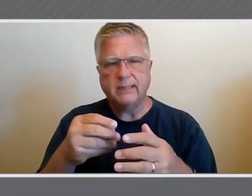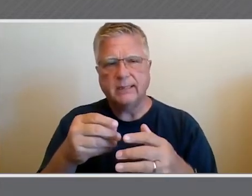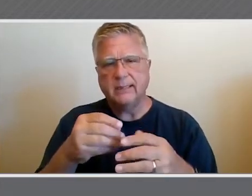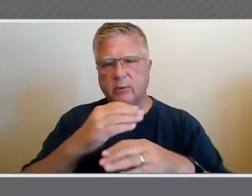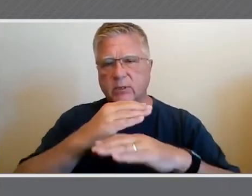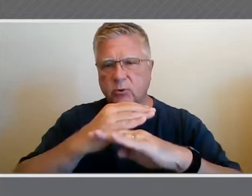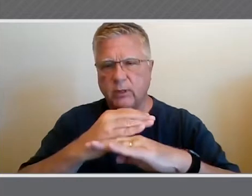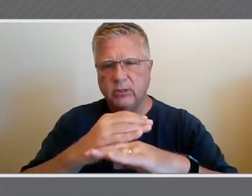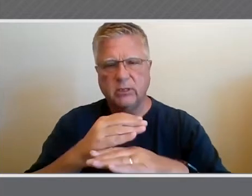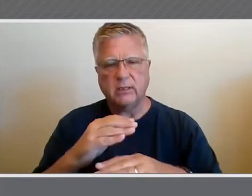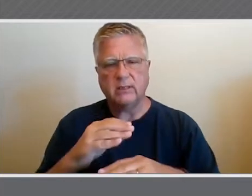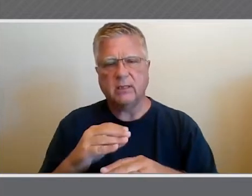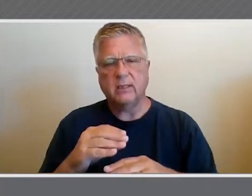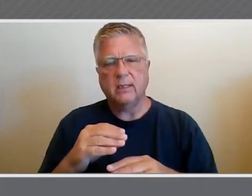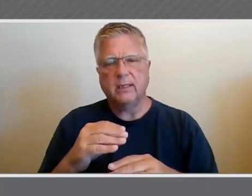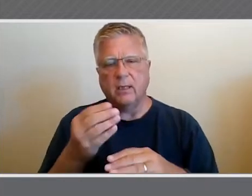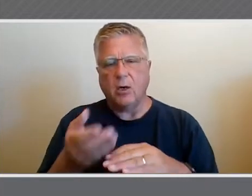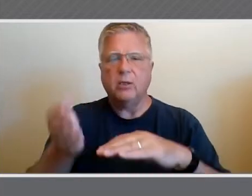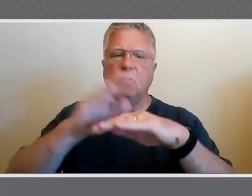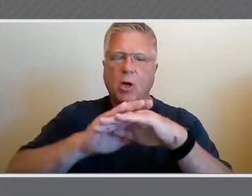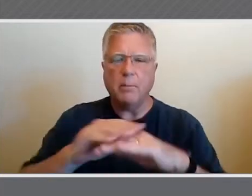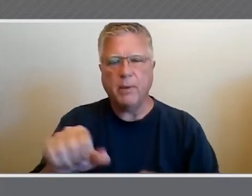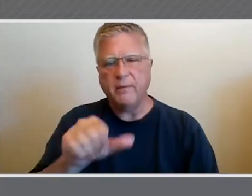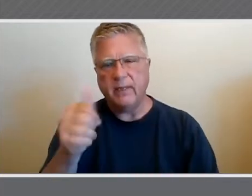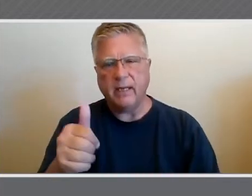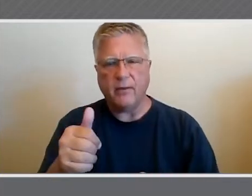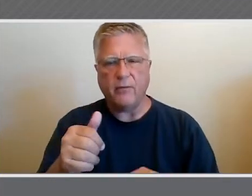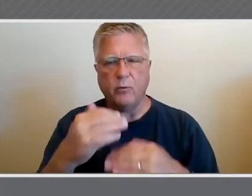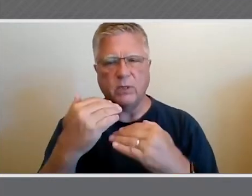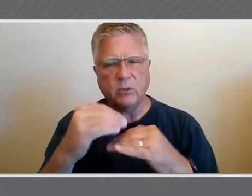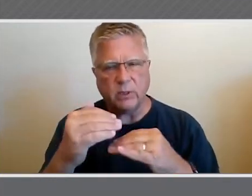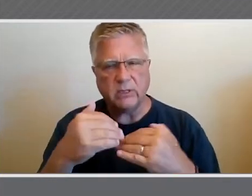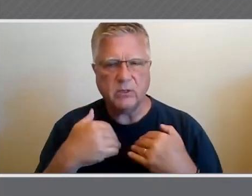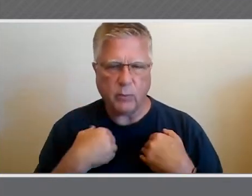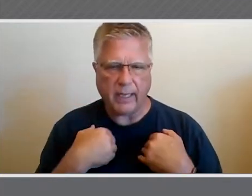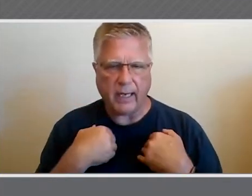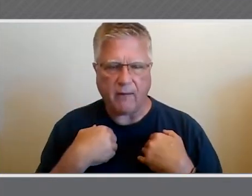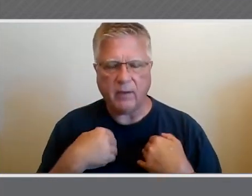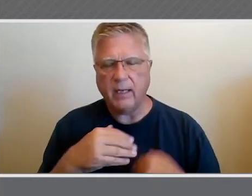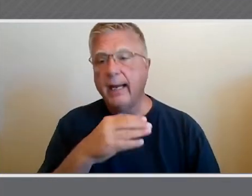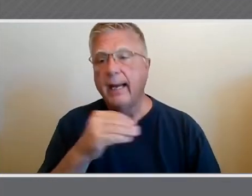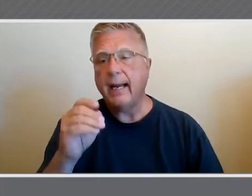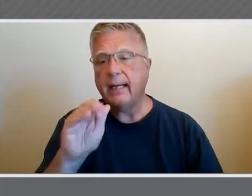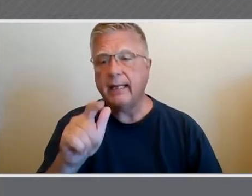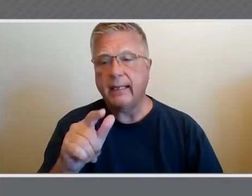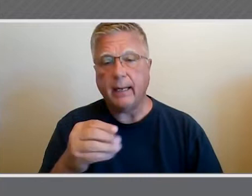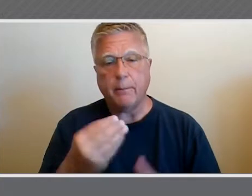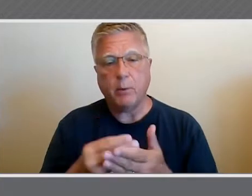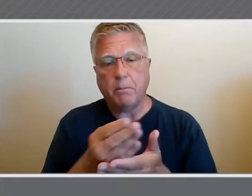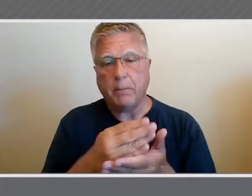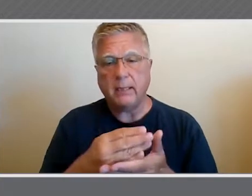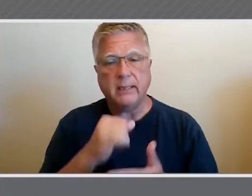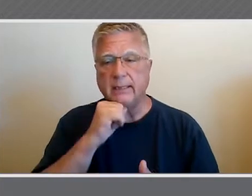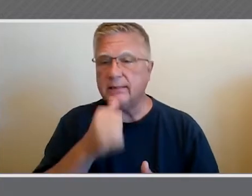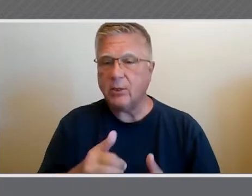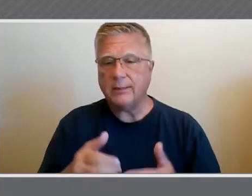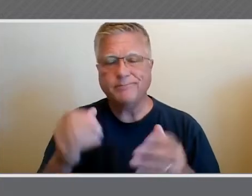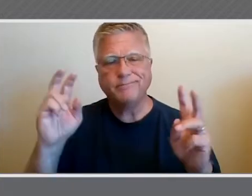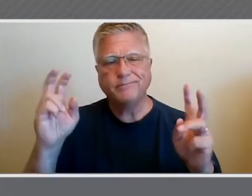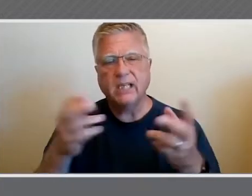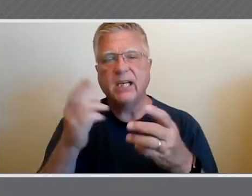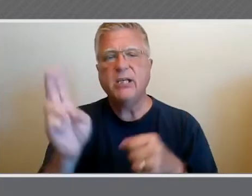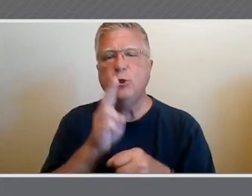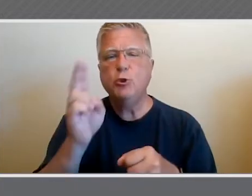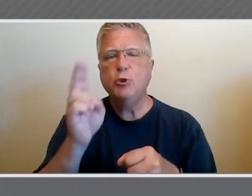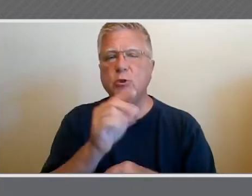city restrictions. And also that the capital budget is not use it or lose it at the end of each fiscal year. So funds